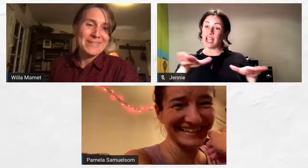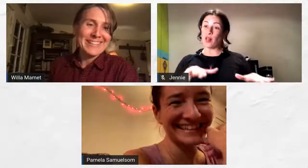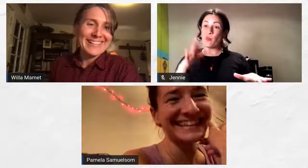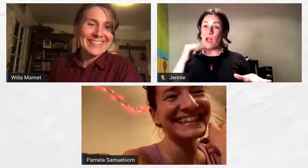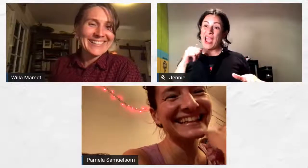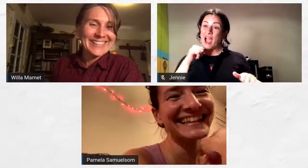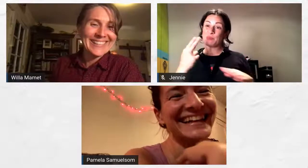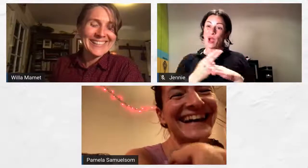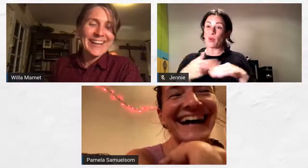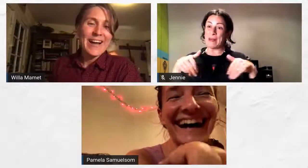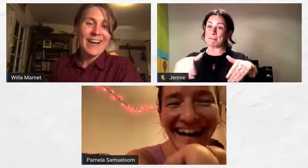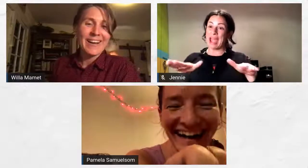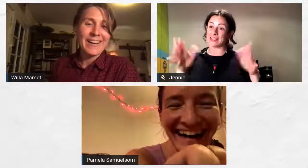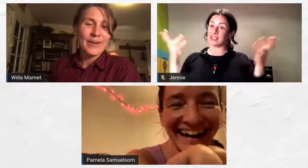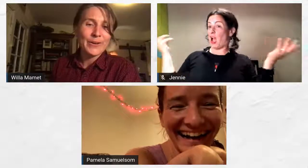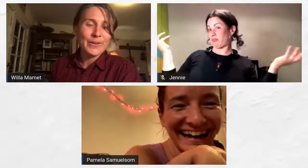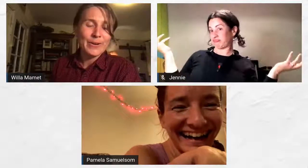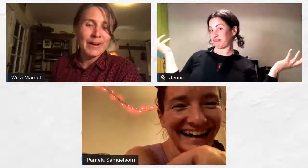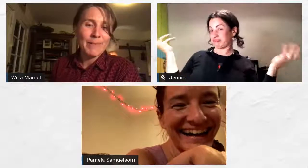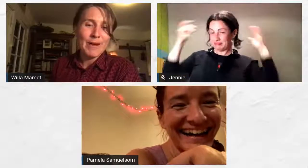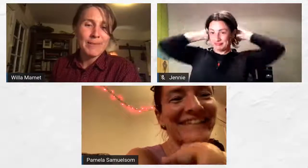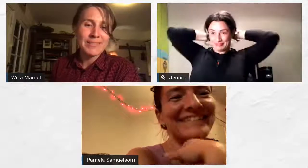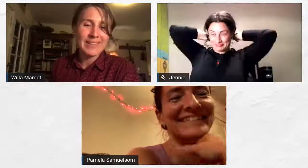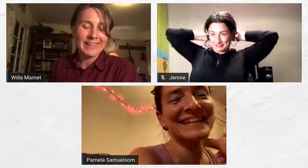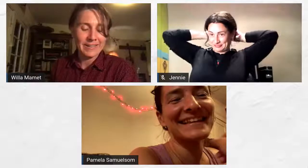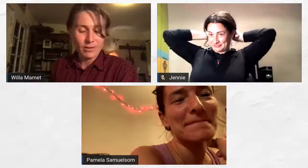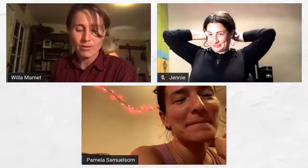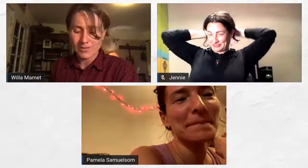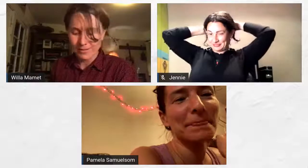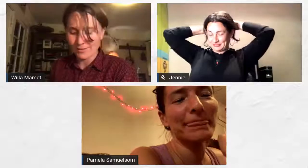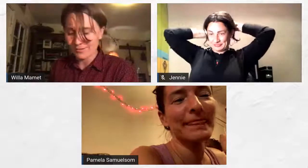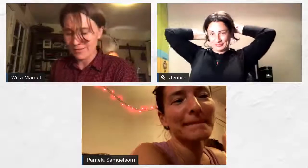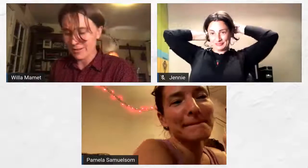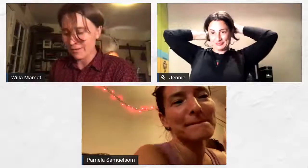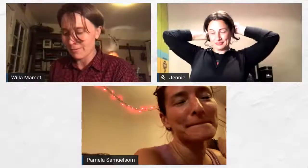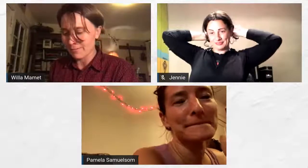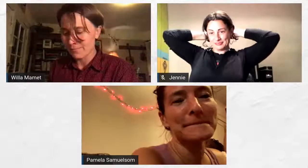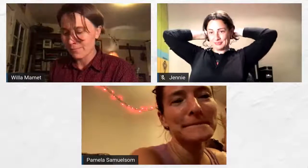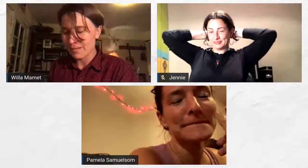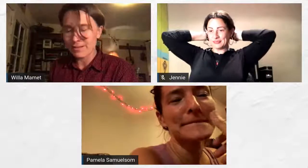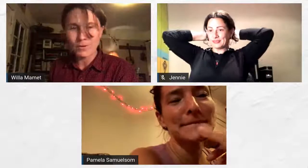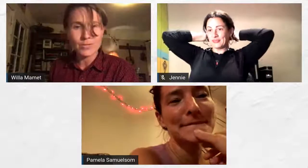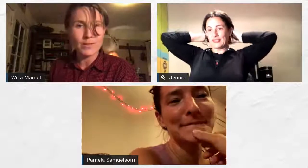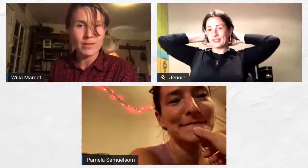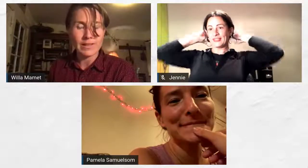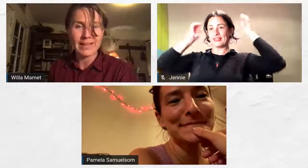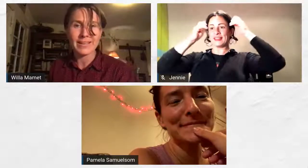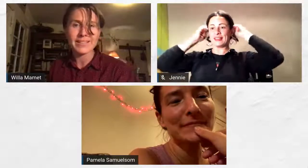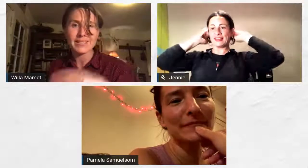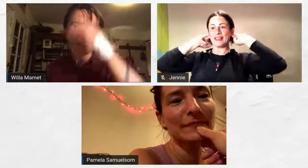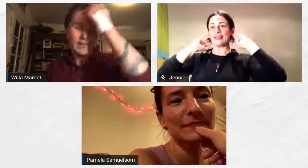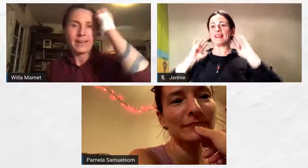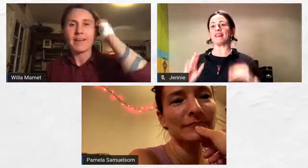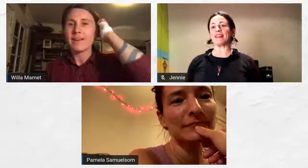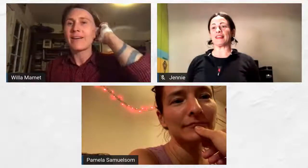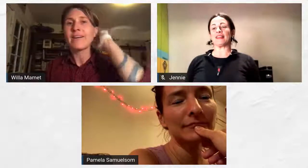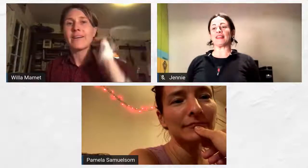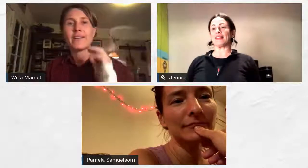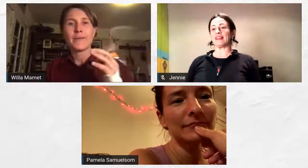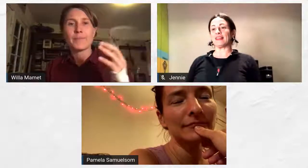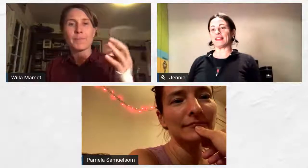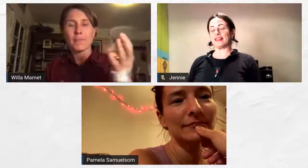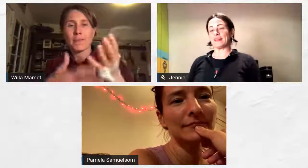Pamela Samuelson, who I will say in the course of all things,